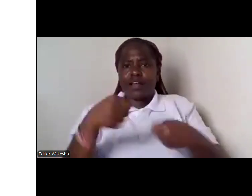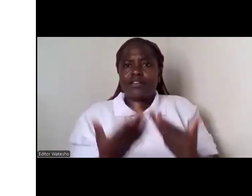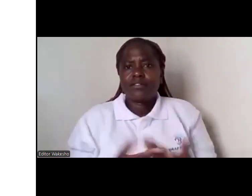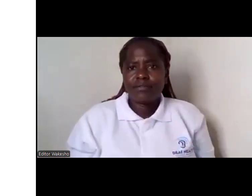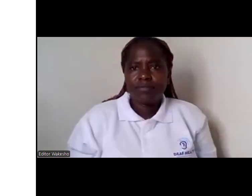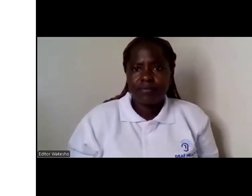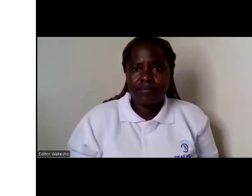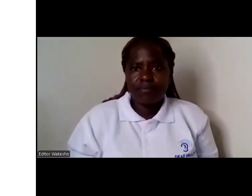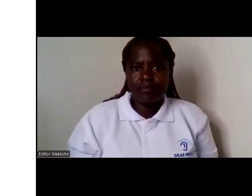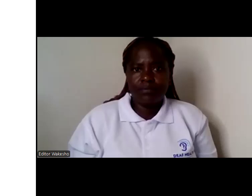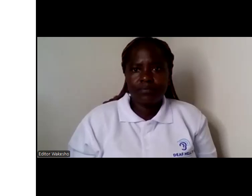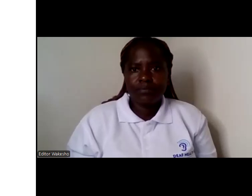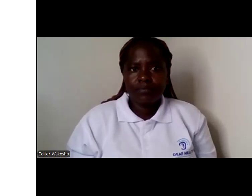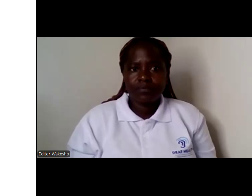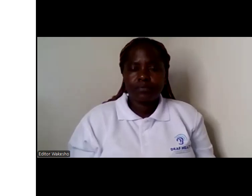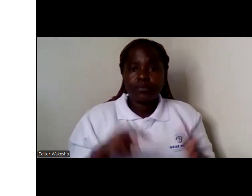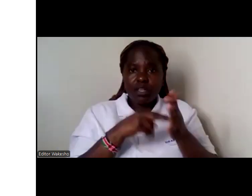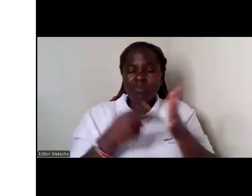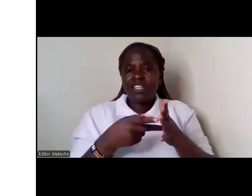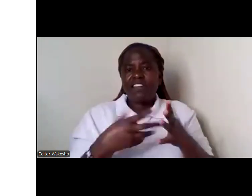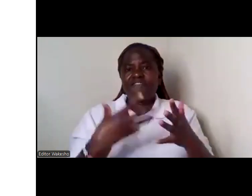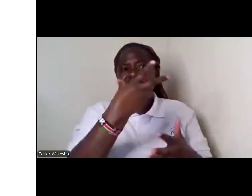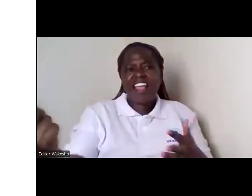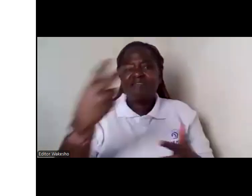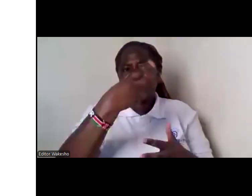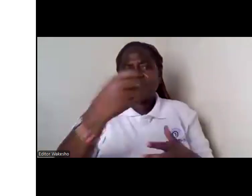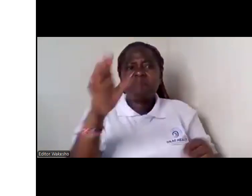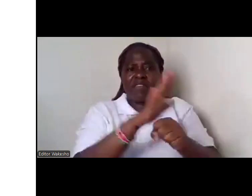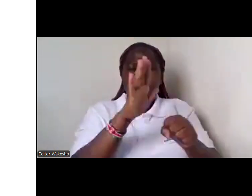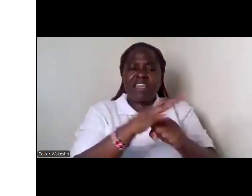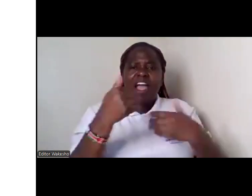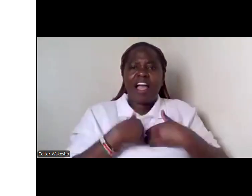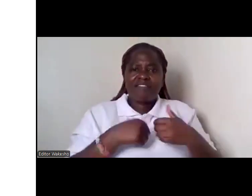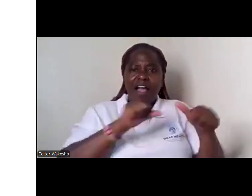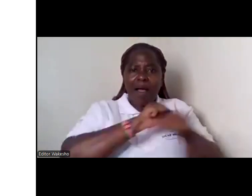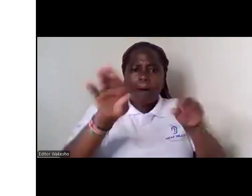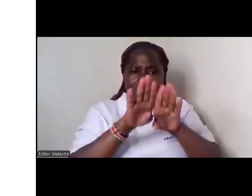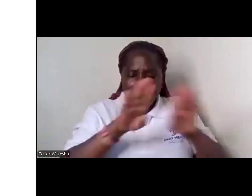Yeah. So that is a myth that is normally surrounding vasectomy.